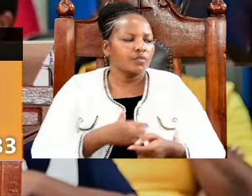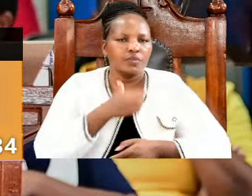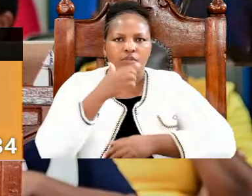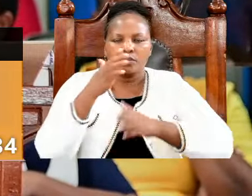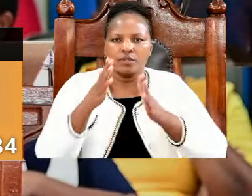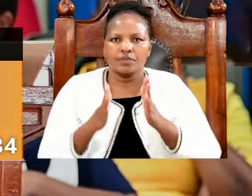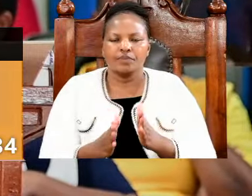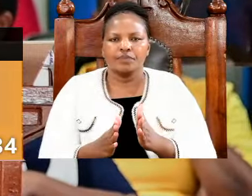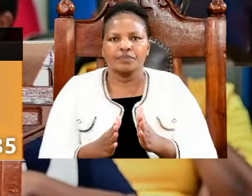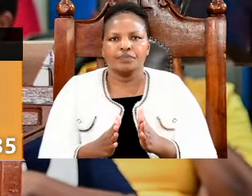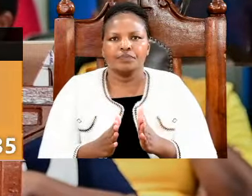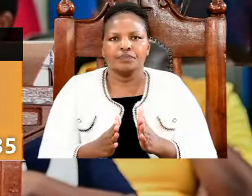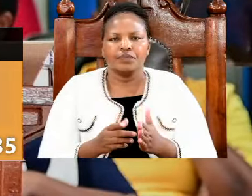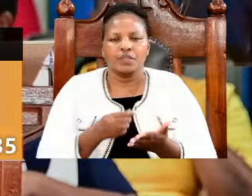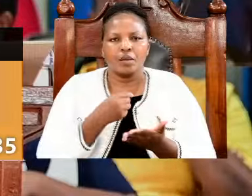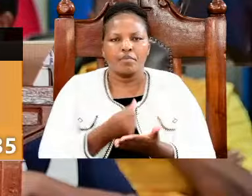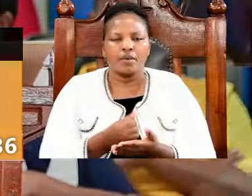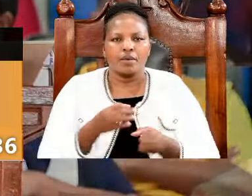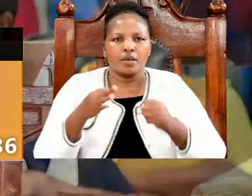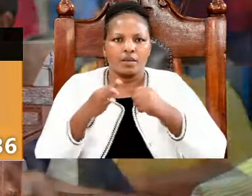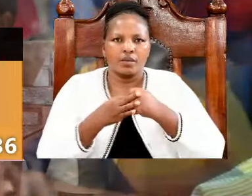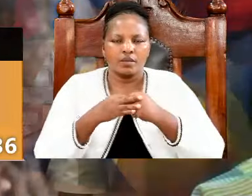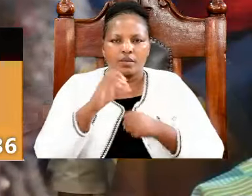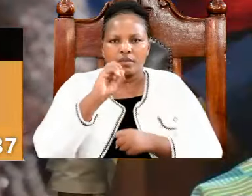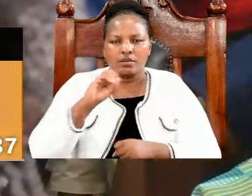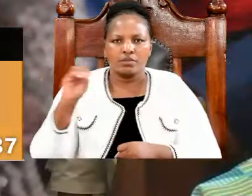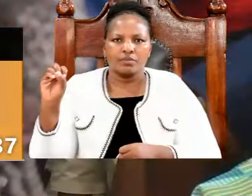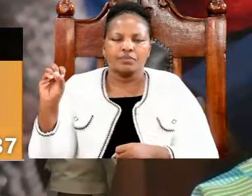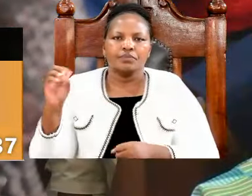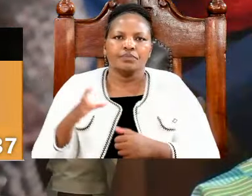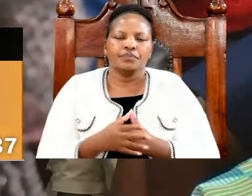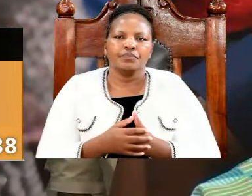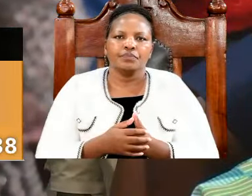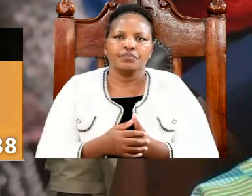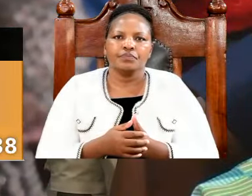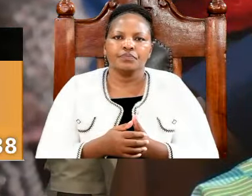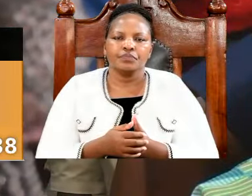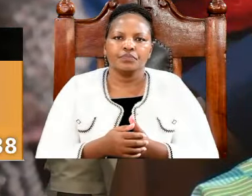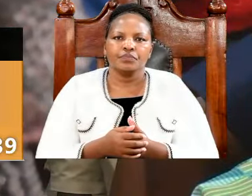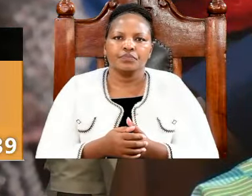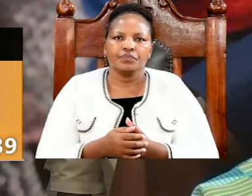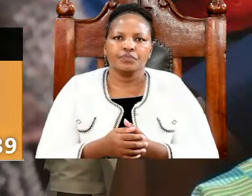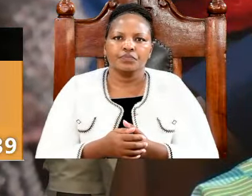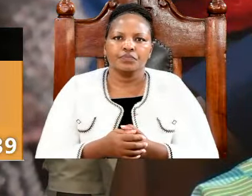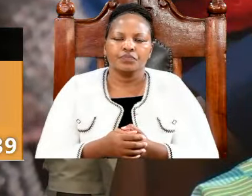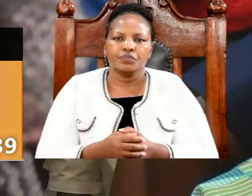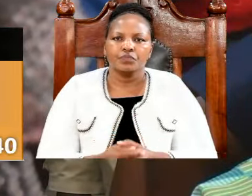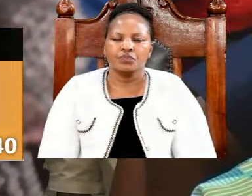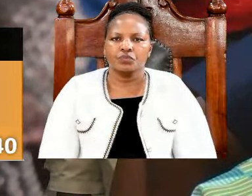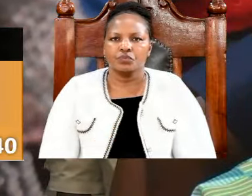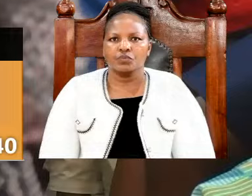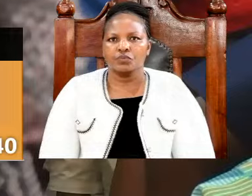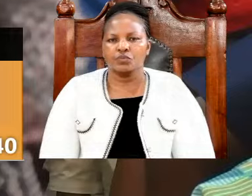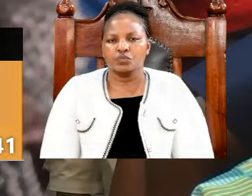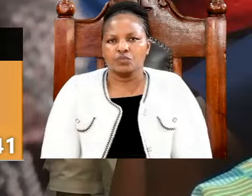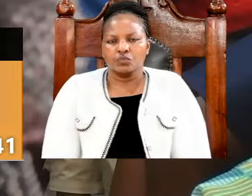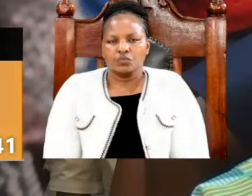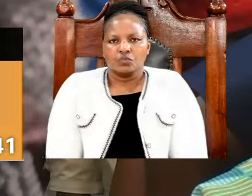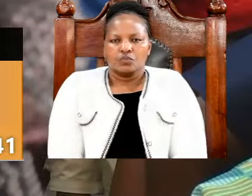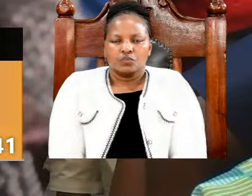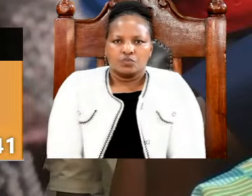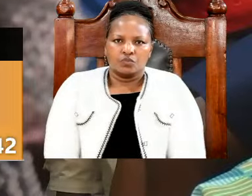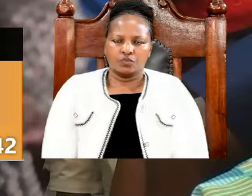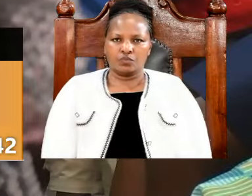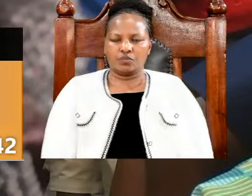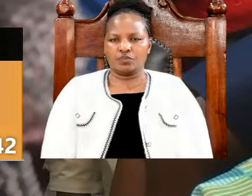Rasoi. Charges are 800 only. For more information, you can visit the youth desk at the canopy.